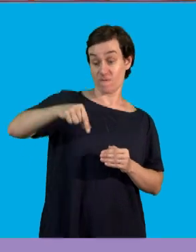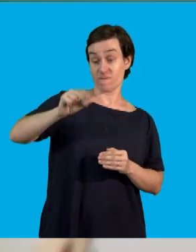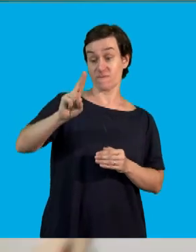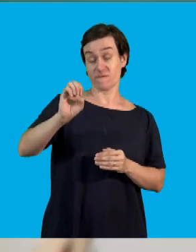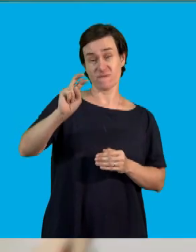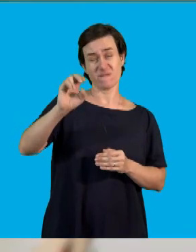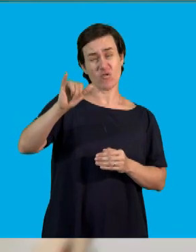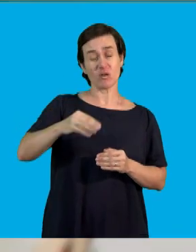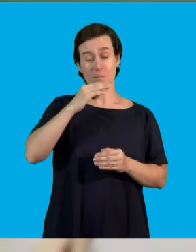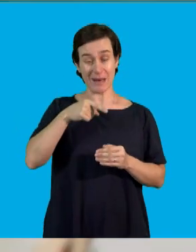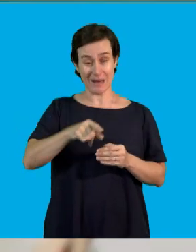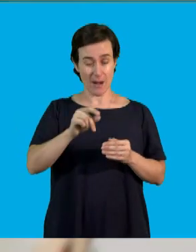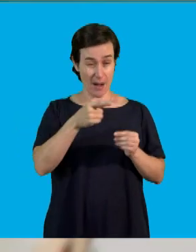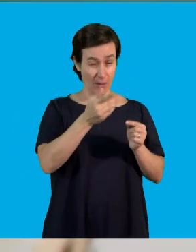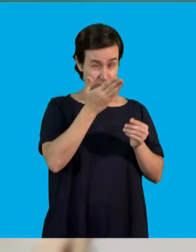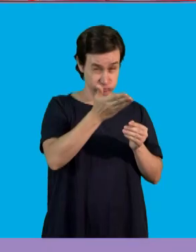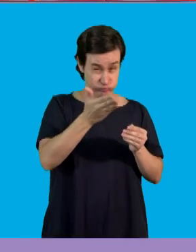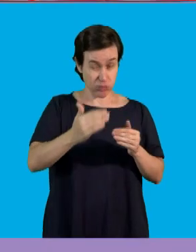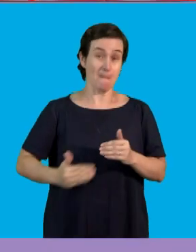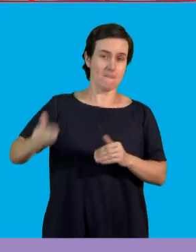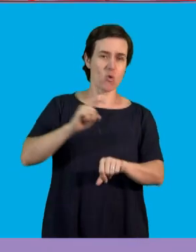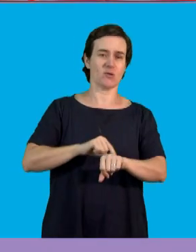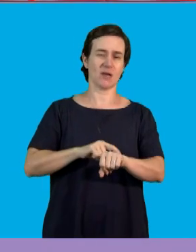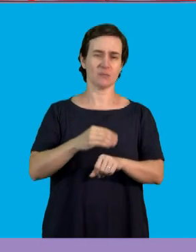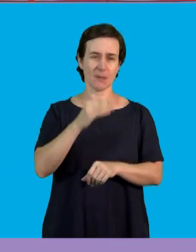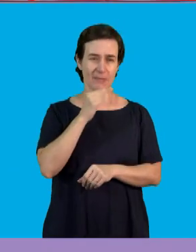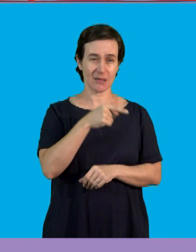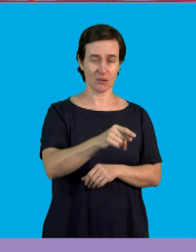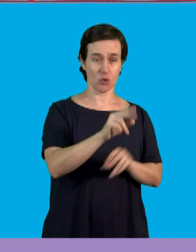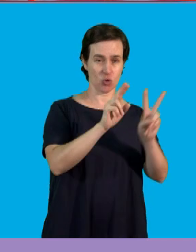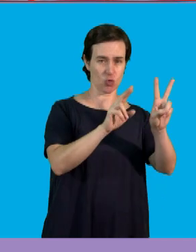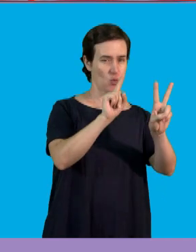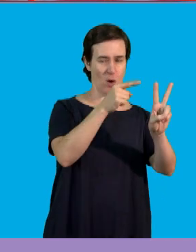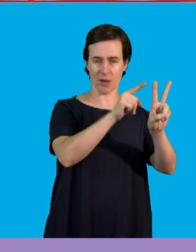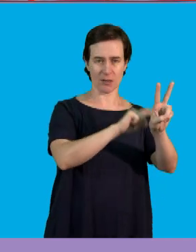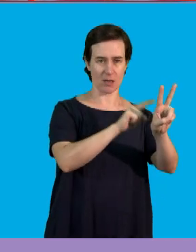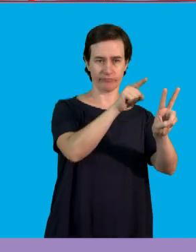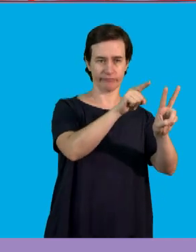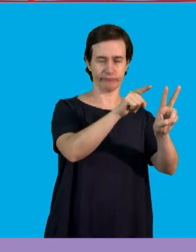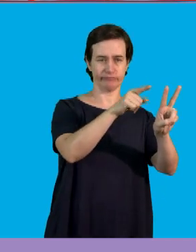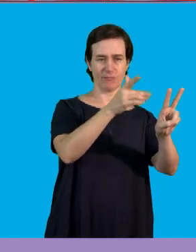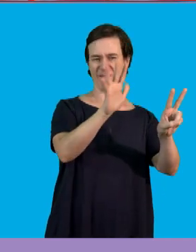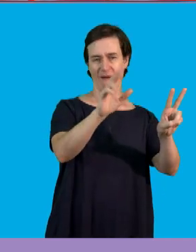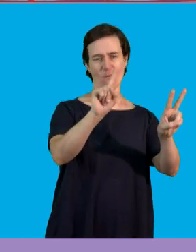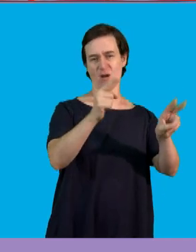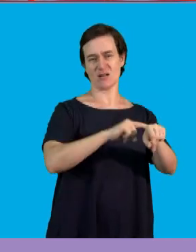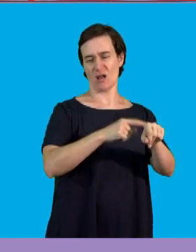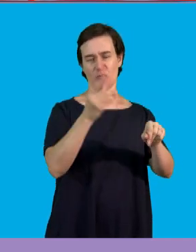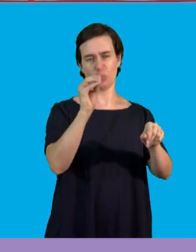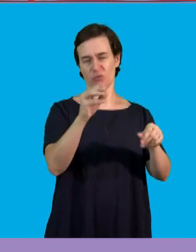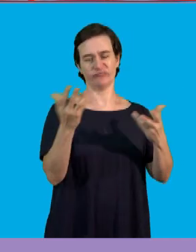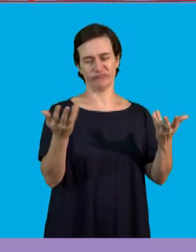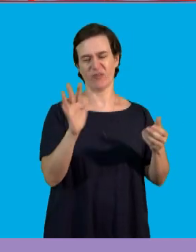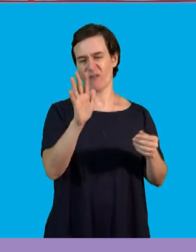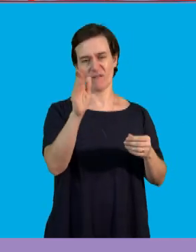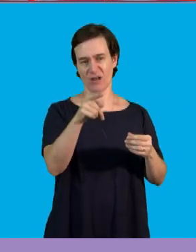meaning the one that appears the most. So if we look here, the 2 appears once, the 5 appears once. So the 5, that's fine. We